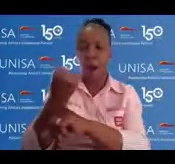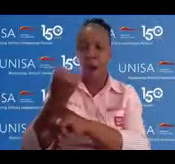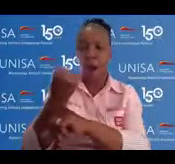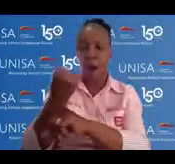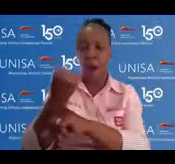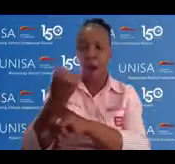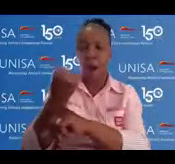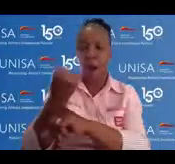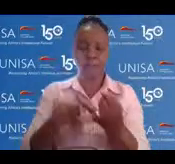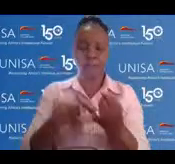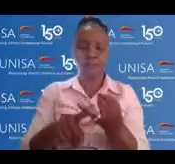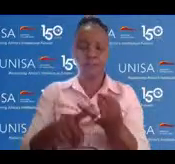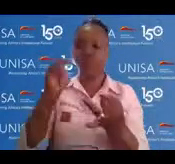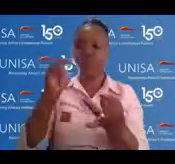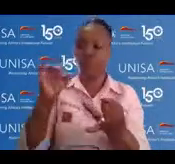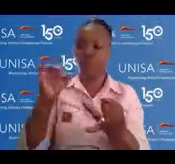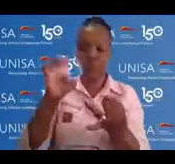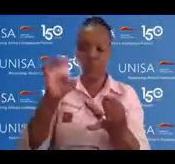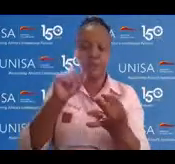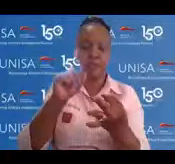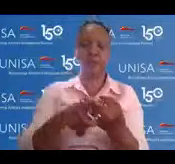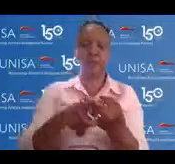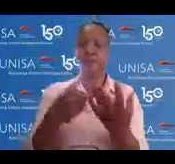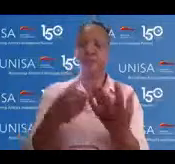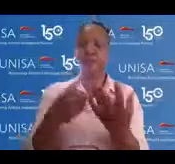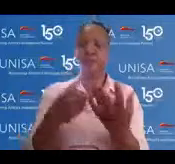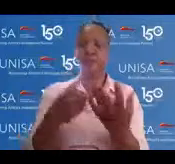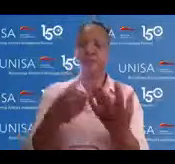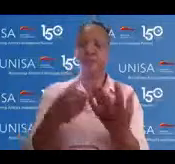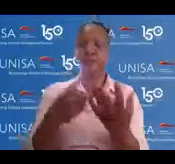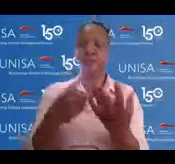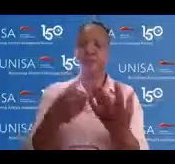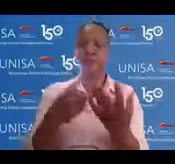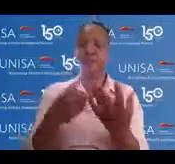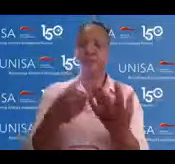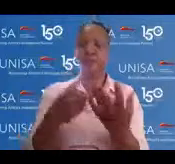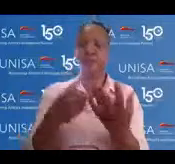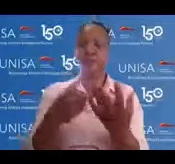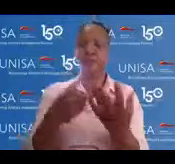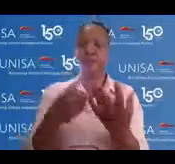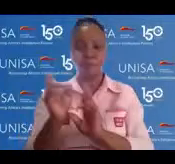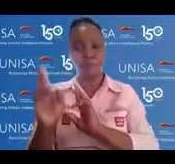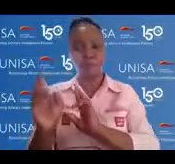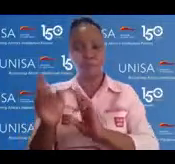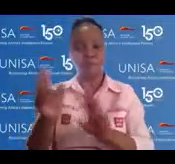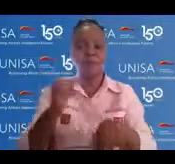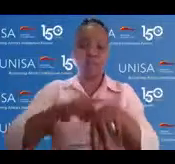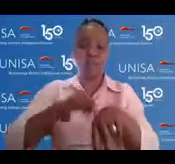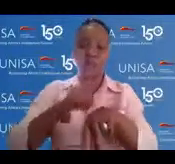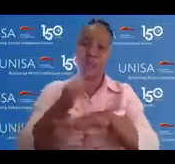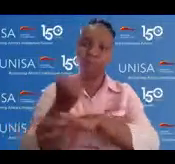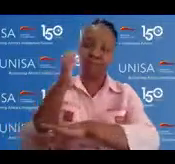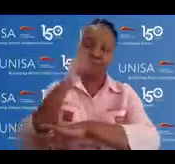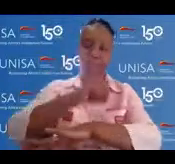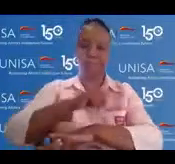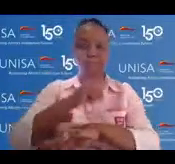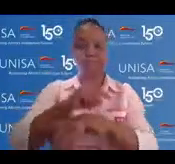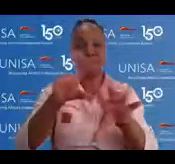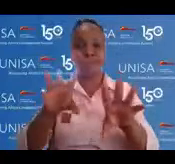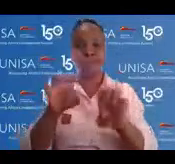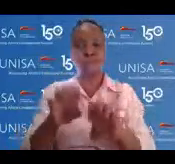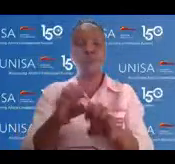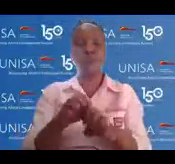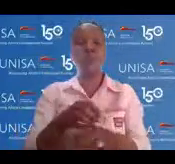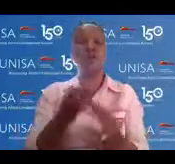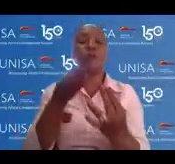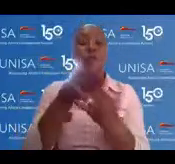proctoring, they are all at hand, so that when it's the 8th, or when the 8th comes, you just go there, you click everything,